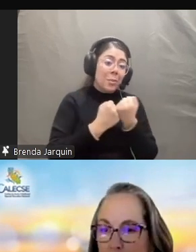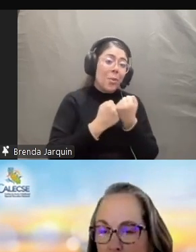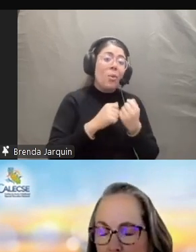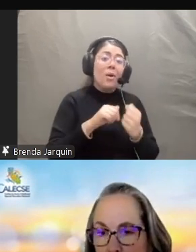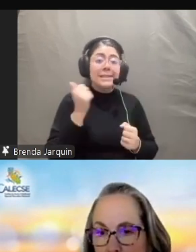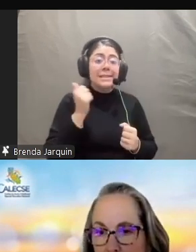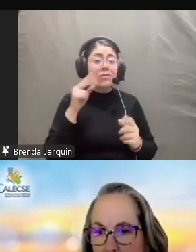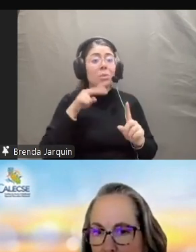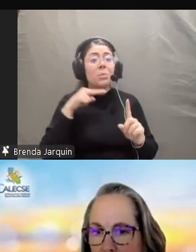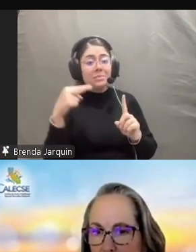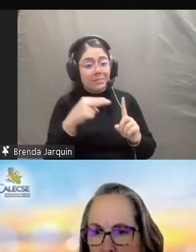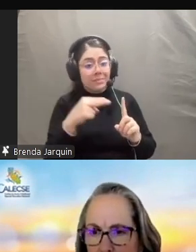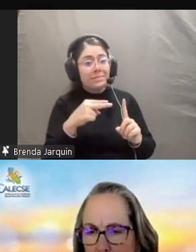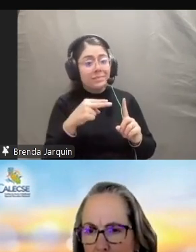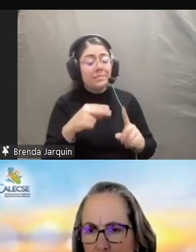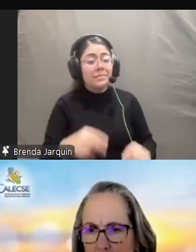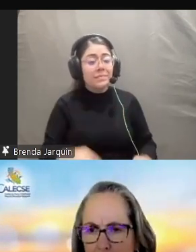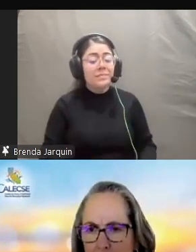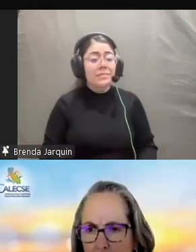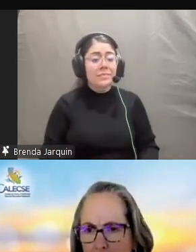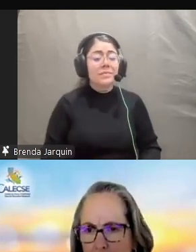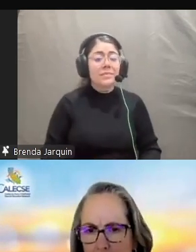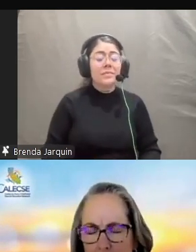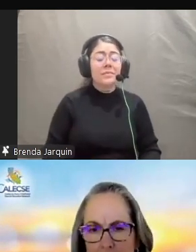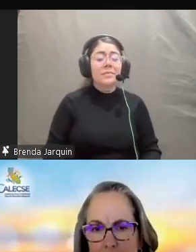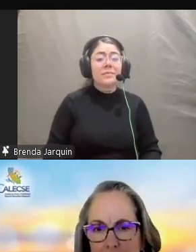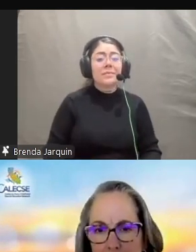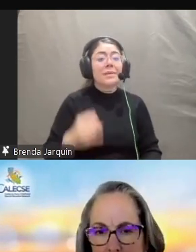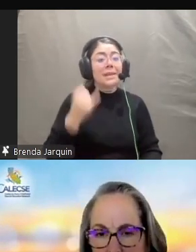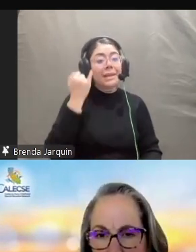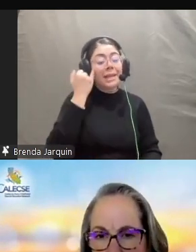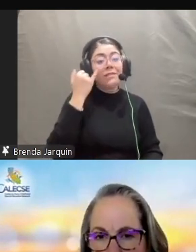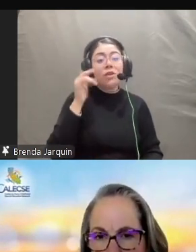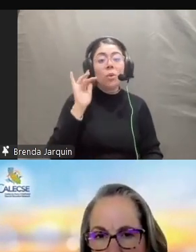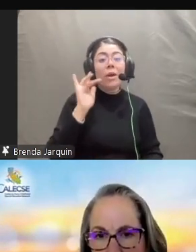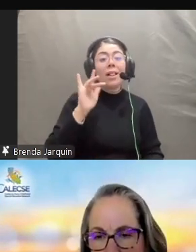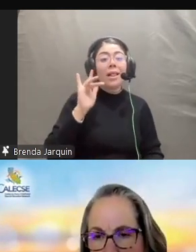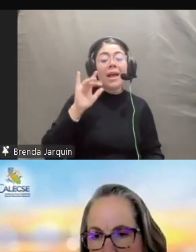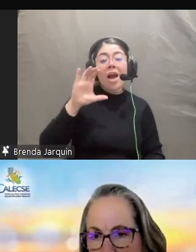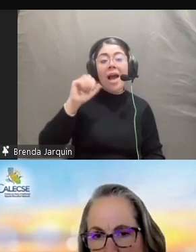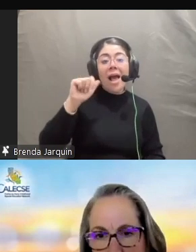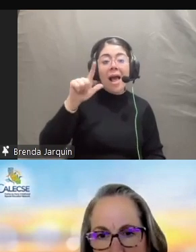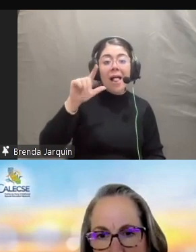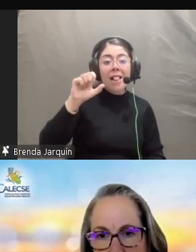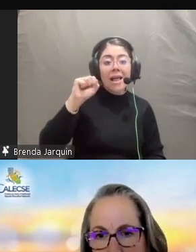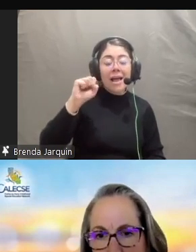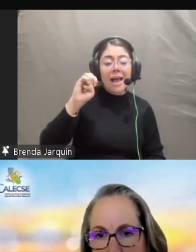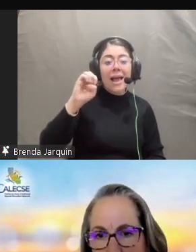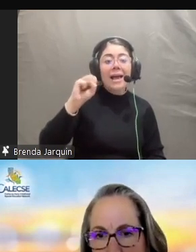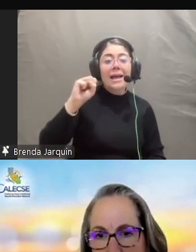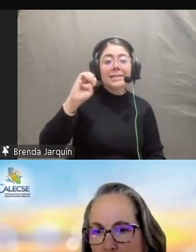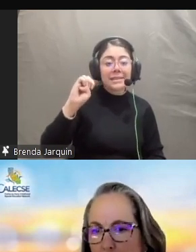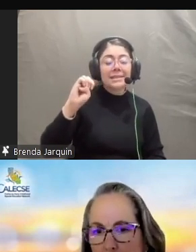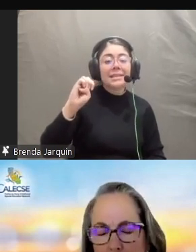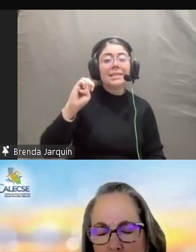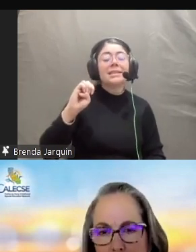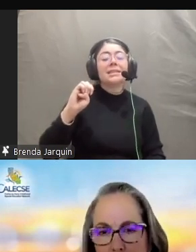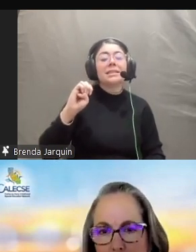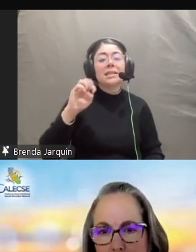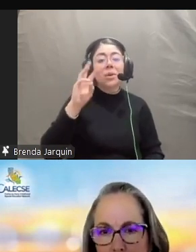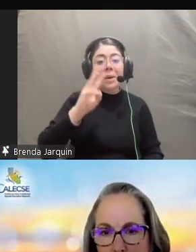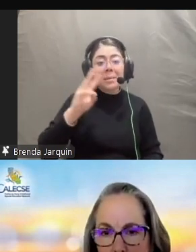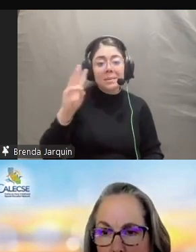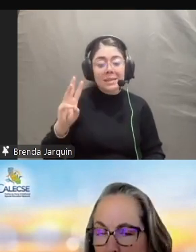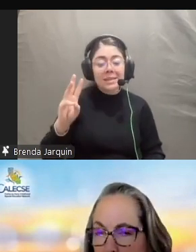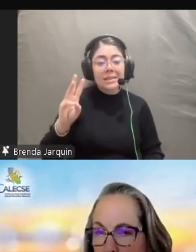provided that are linked on CalECSE's website. There are resources from OSEP, which is the